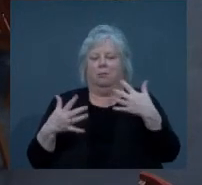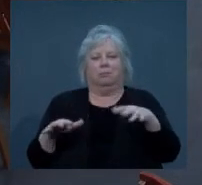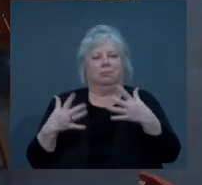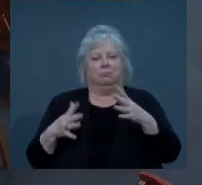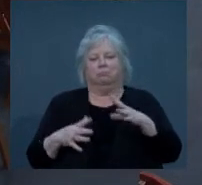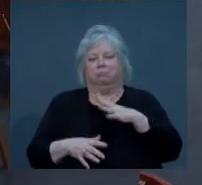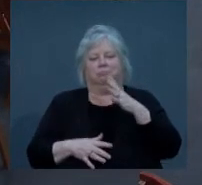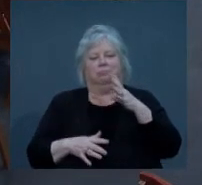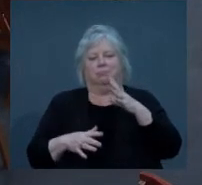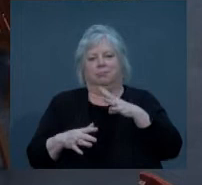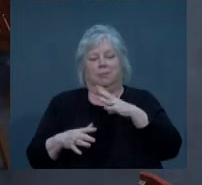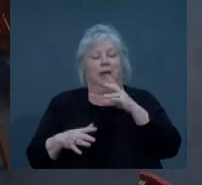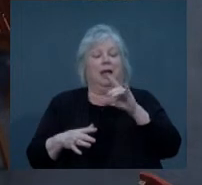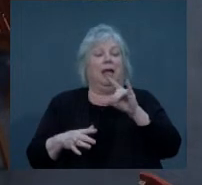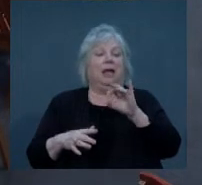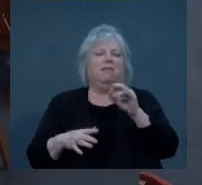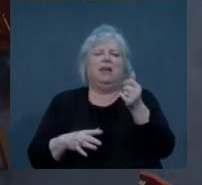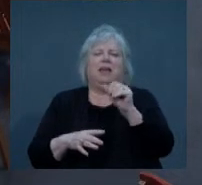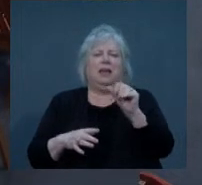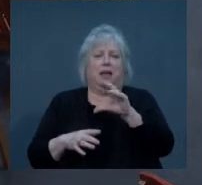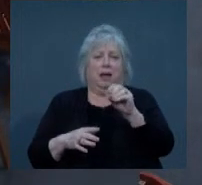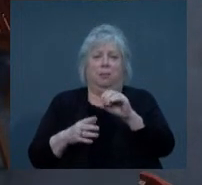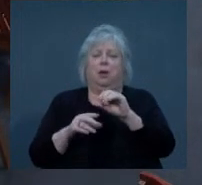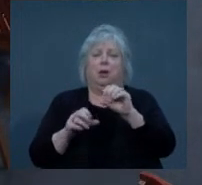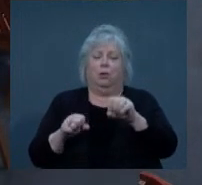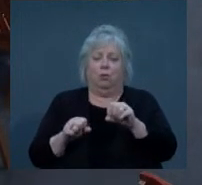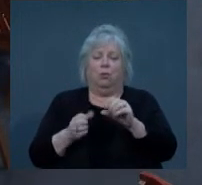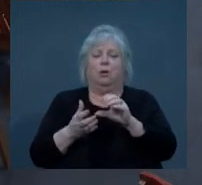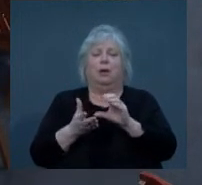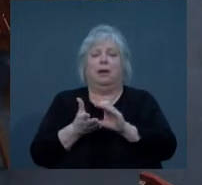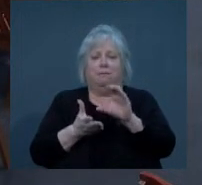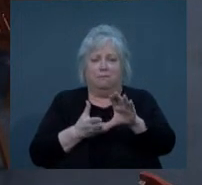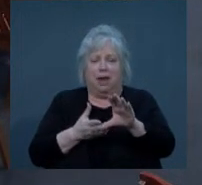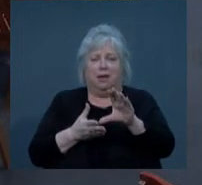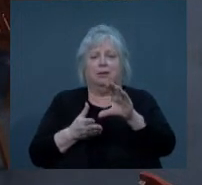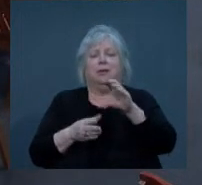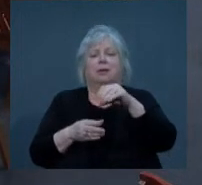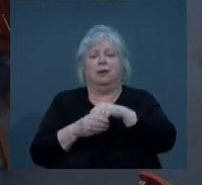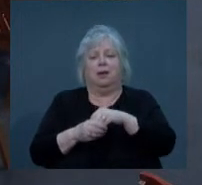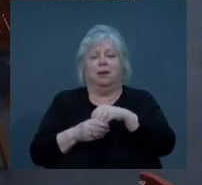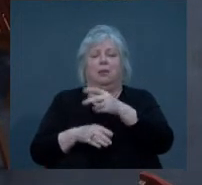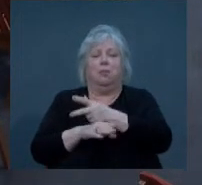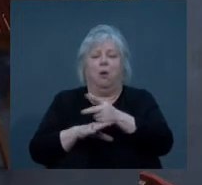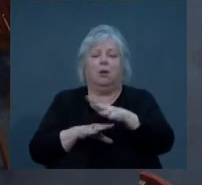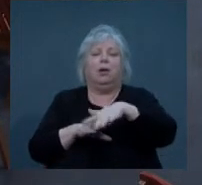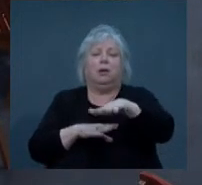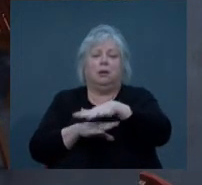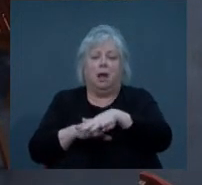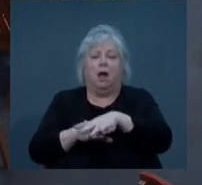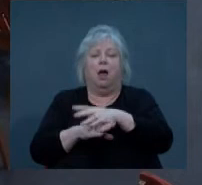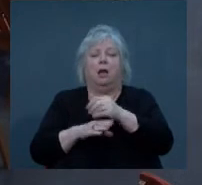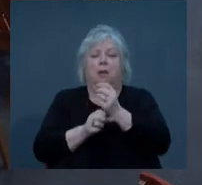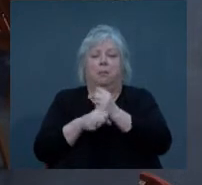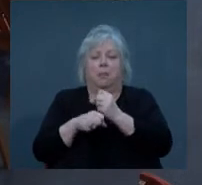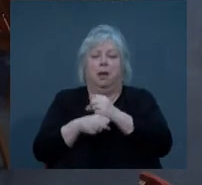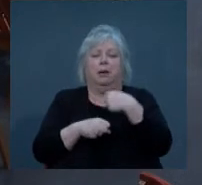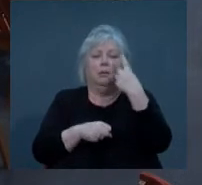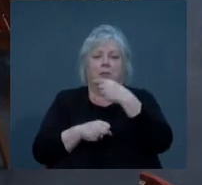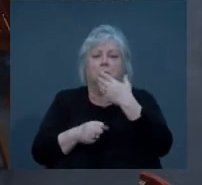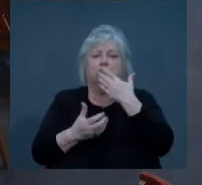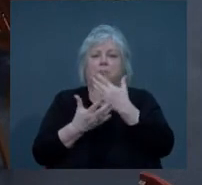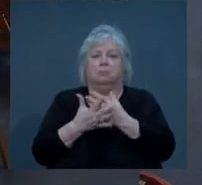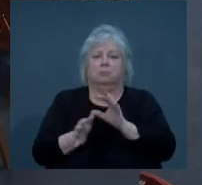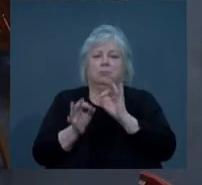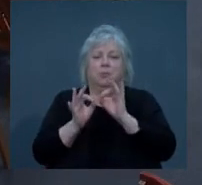making a surface parking lot look attractive and secure and fit in downtown, Stevens is the one